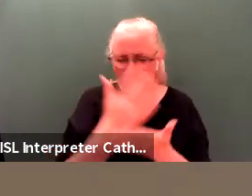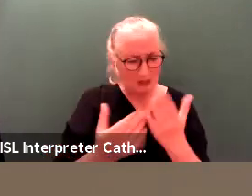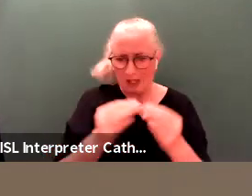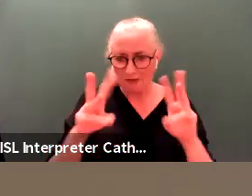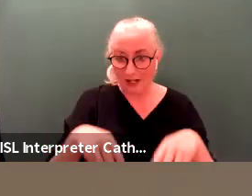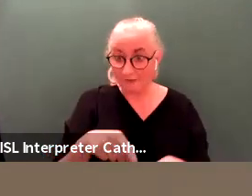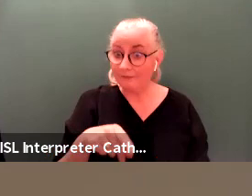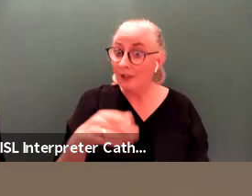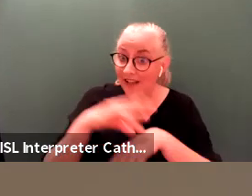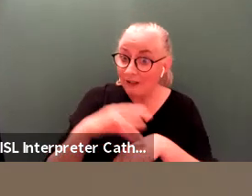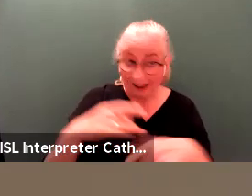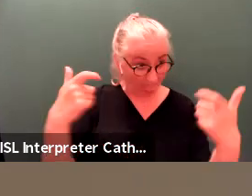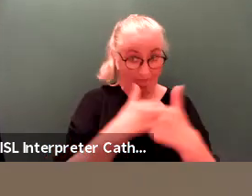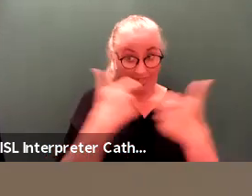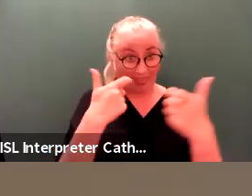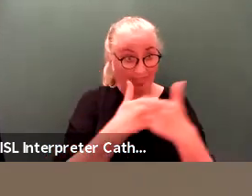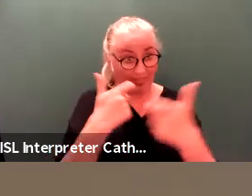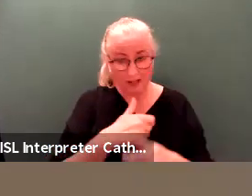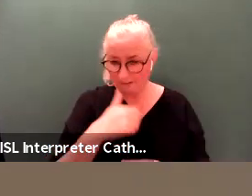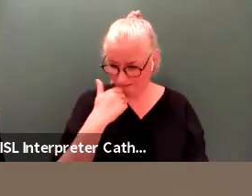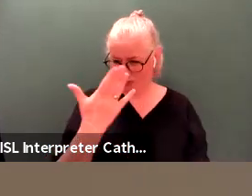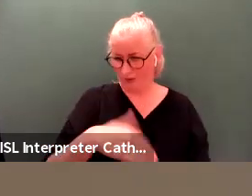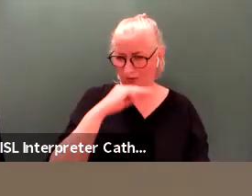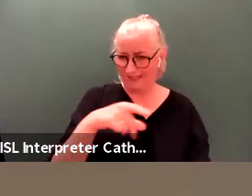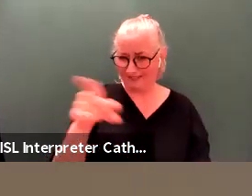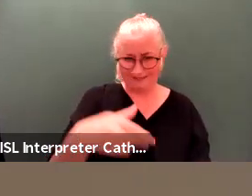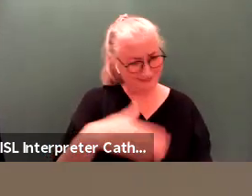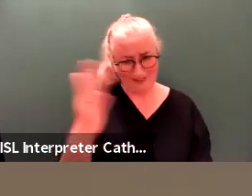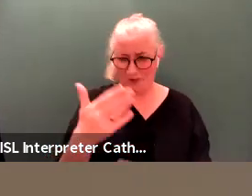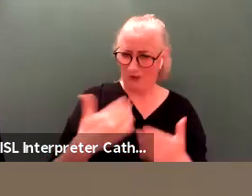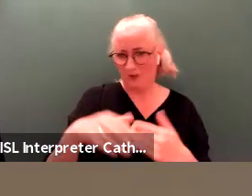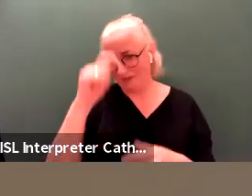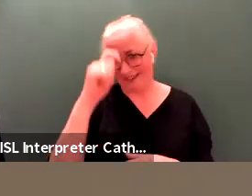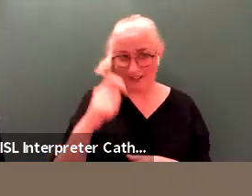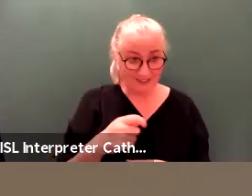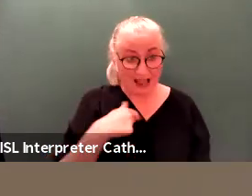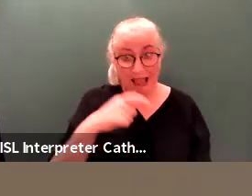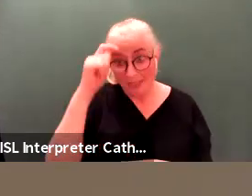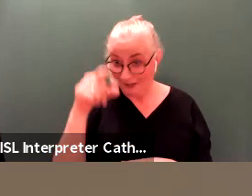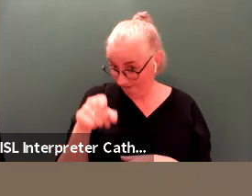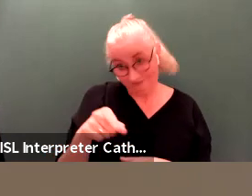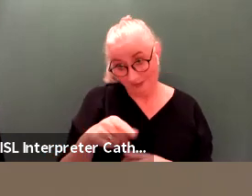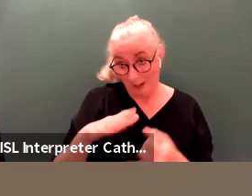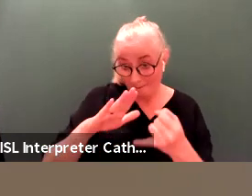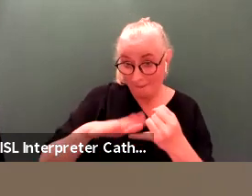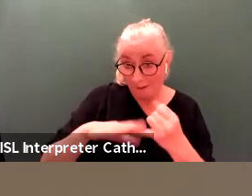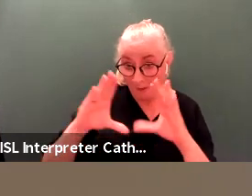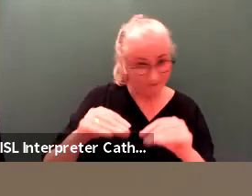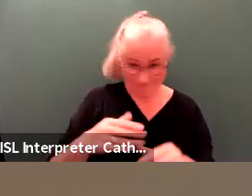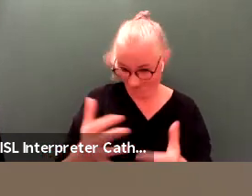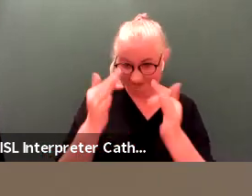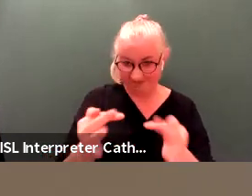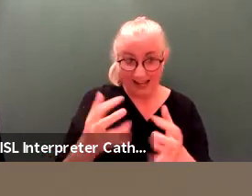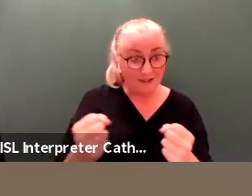started laughing at me, and she said, what do you mean you think there's something wrong, or you think it could be menopause? She said, you clearly are. I was there with a big